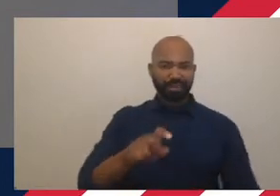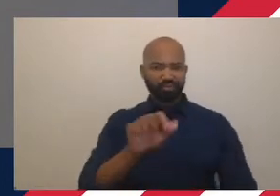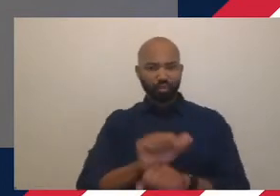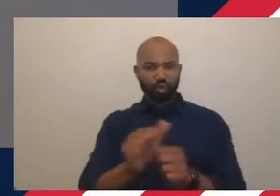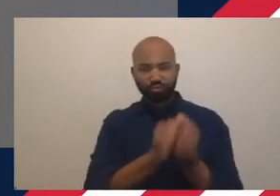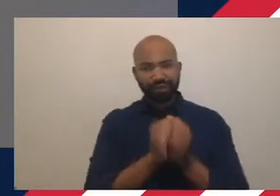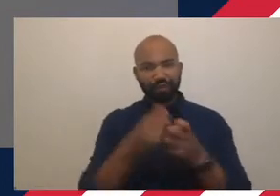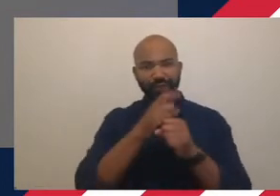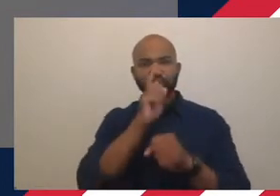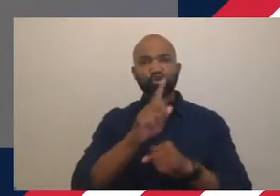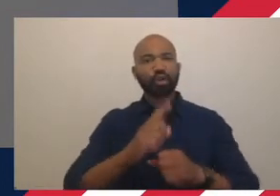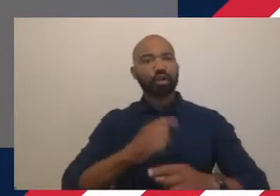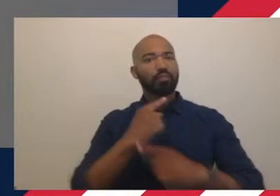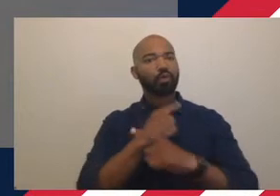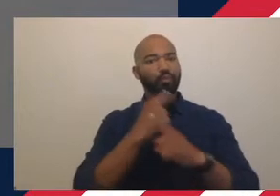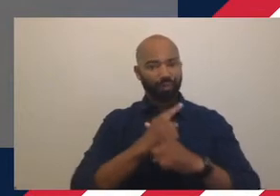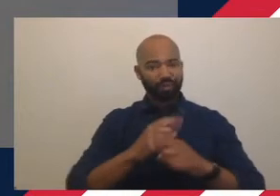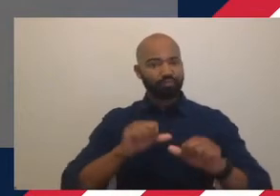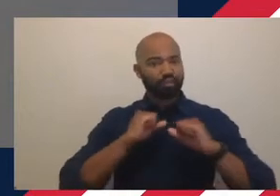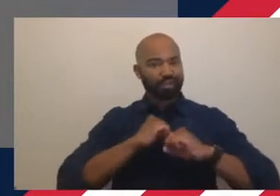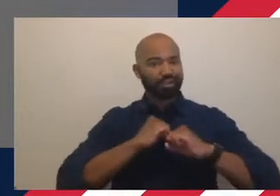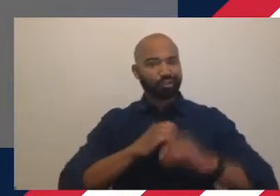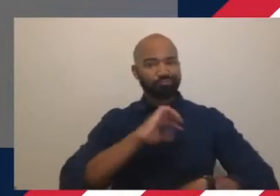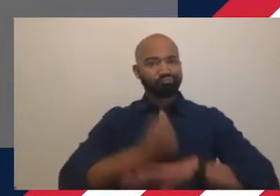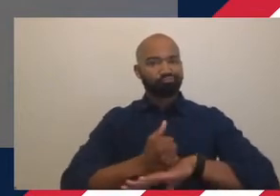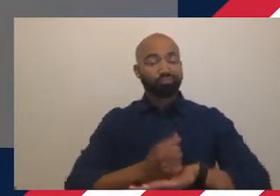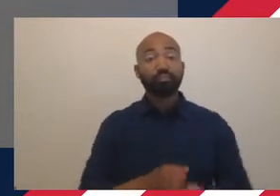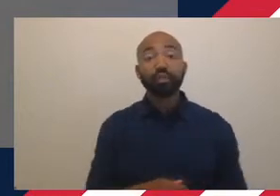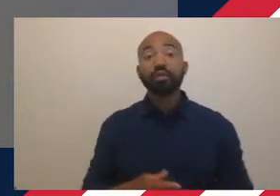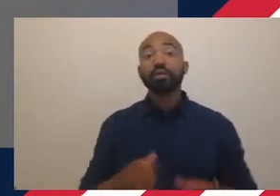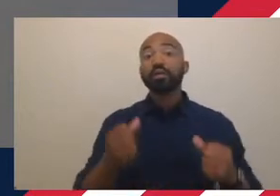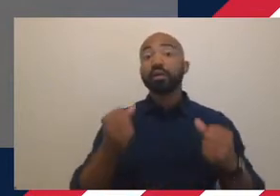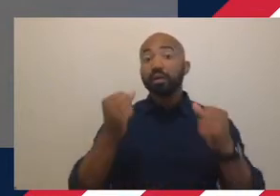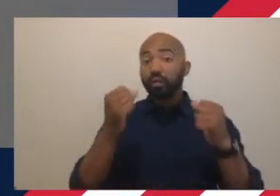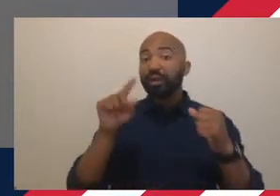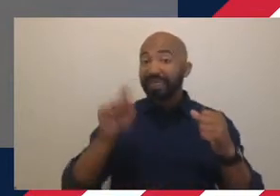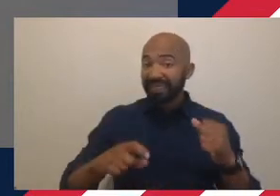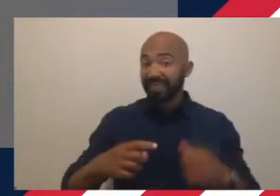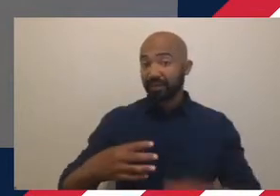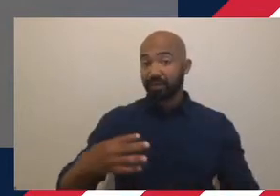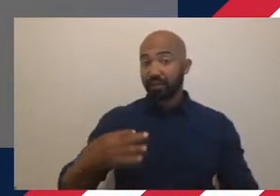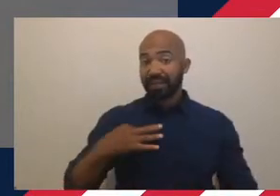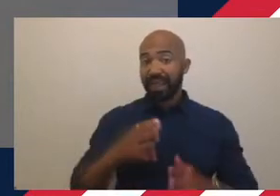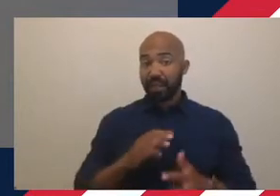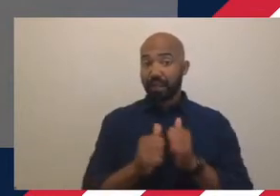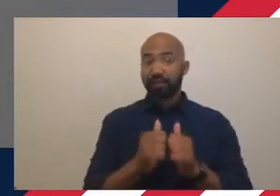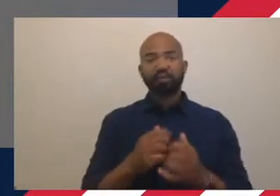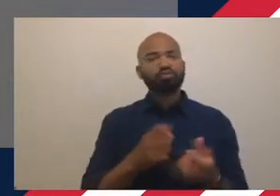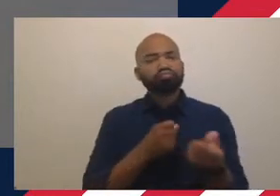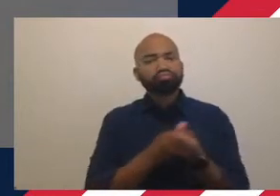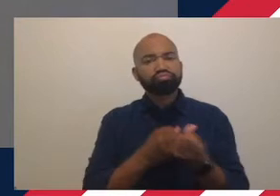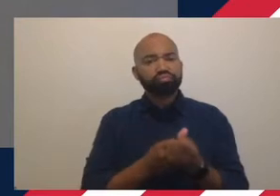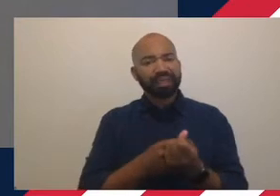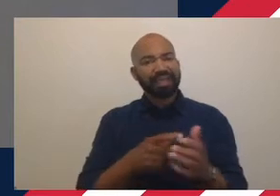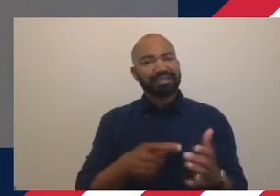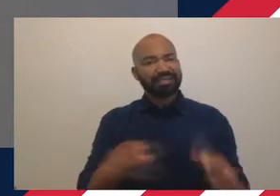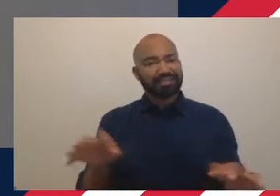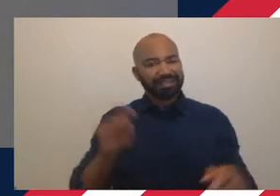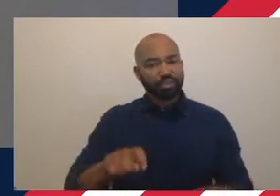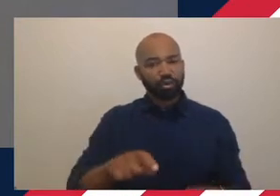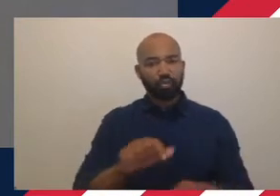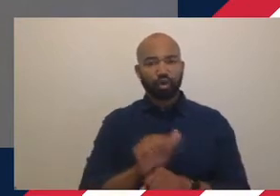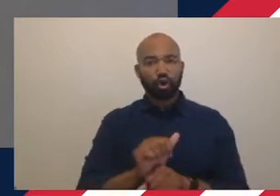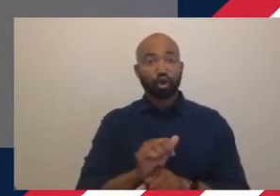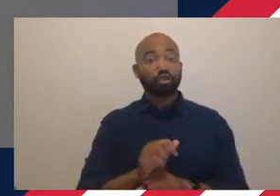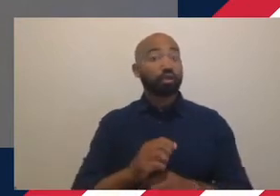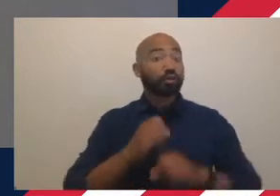place. And we need candidates who will stand for America's essential workers by protecting their